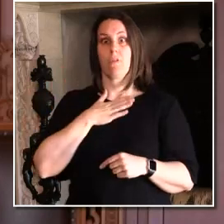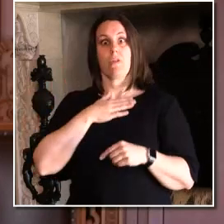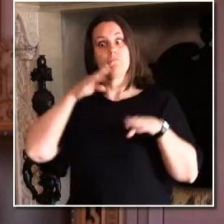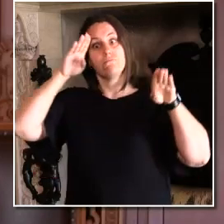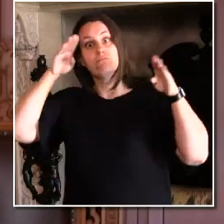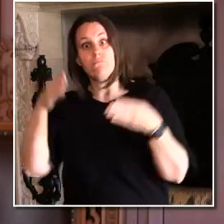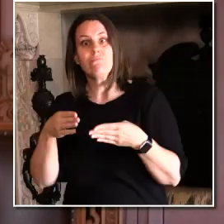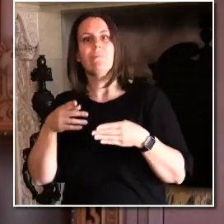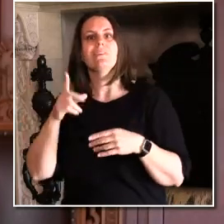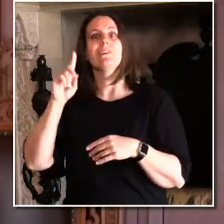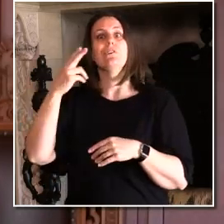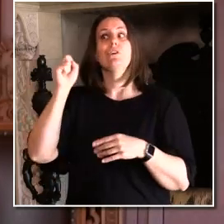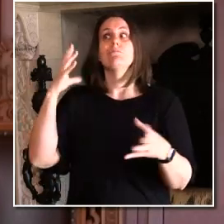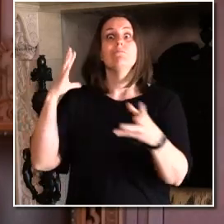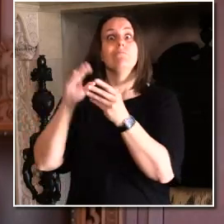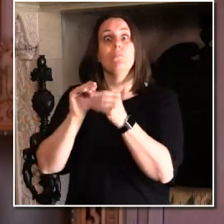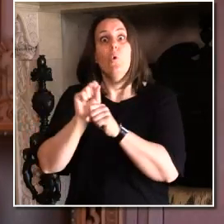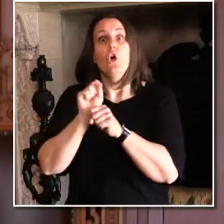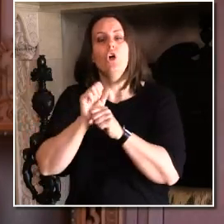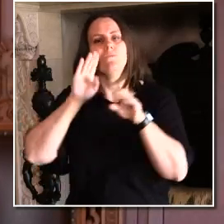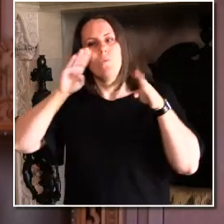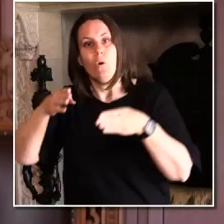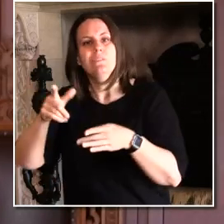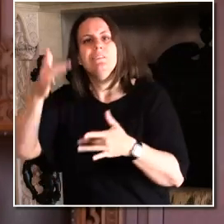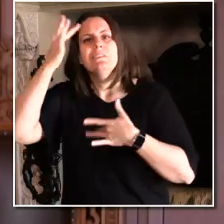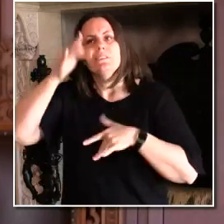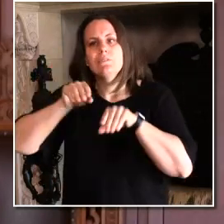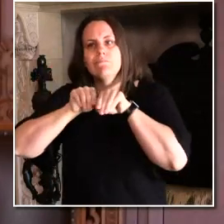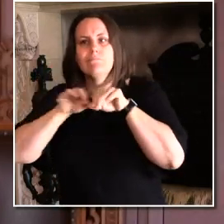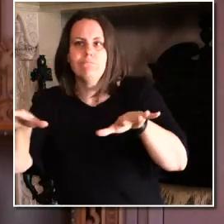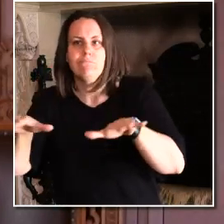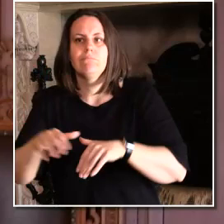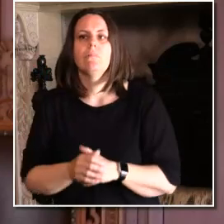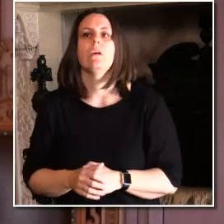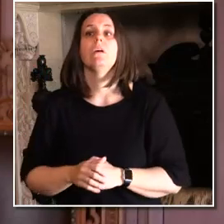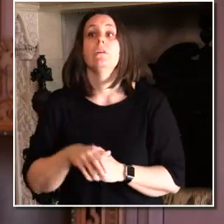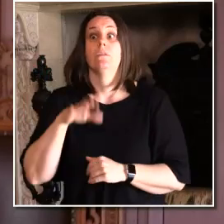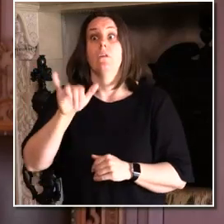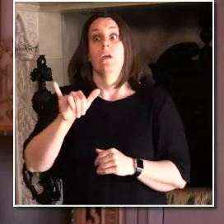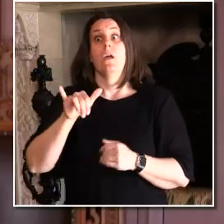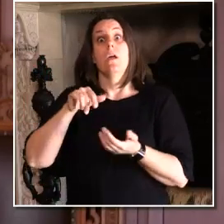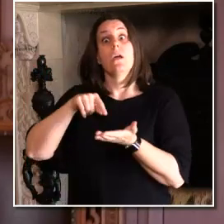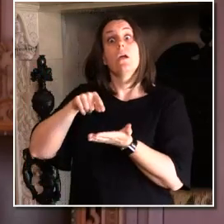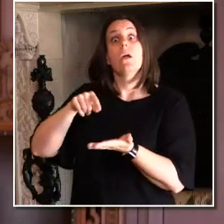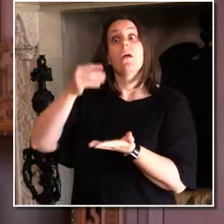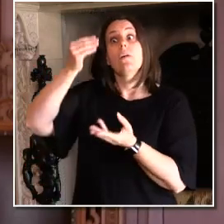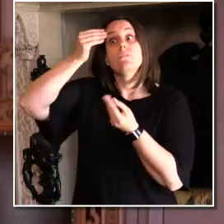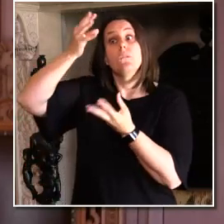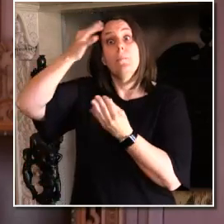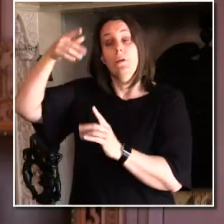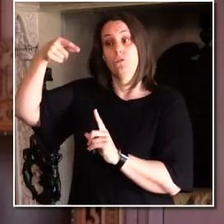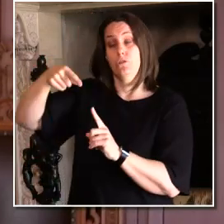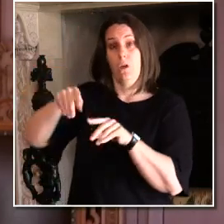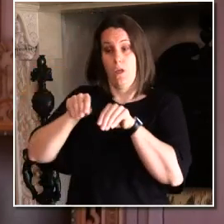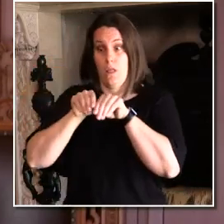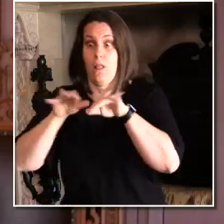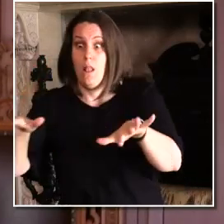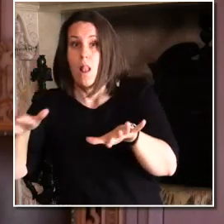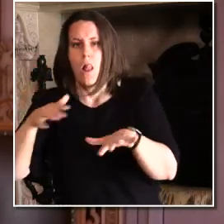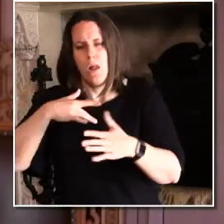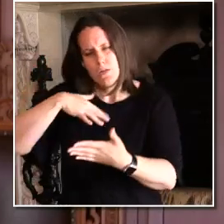one of the main goals of an outbreak investigation is to stop the spread of the illness. And depending on the type of illness and